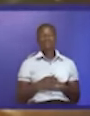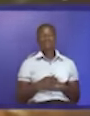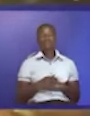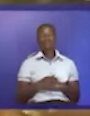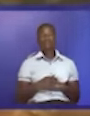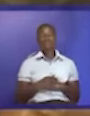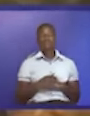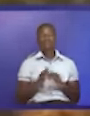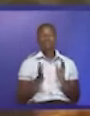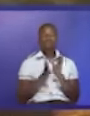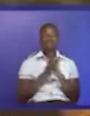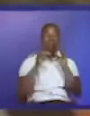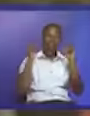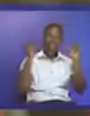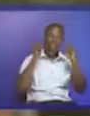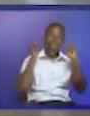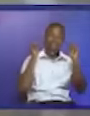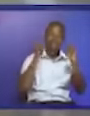Hallelujah.